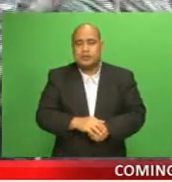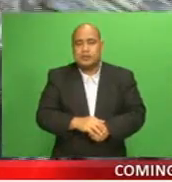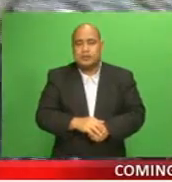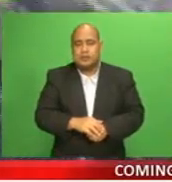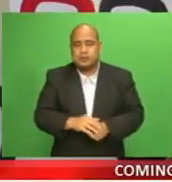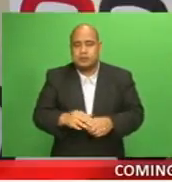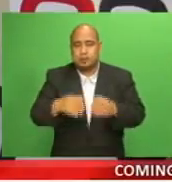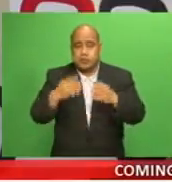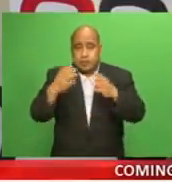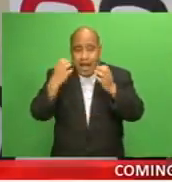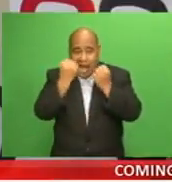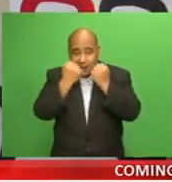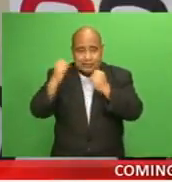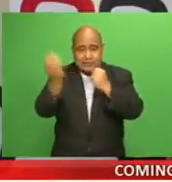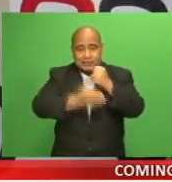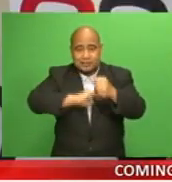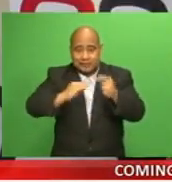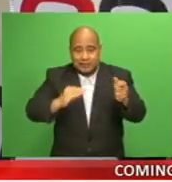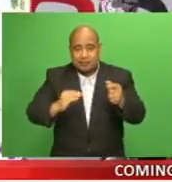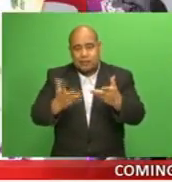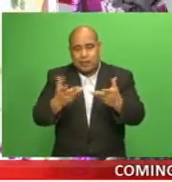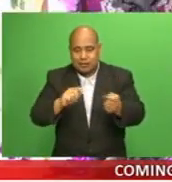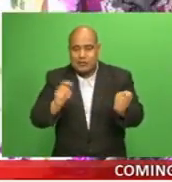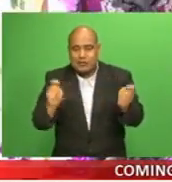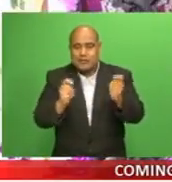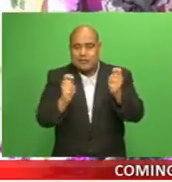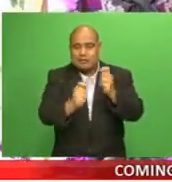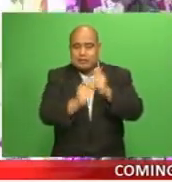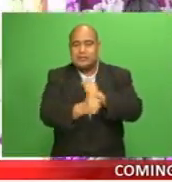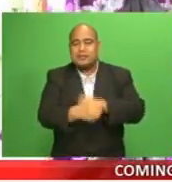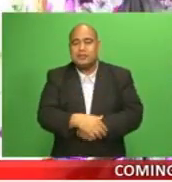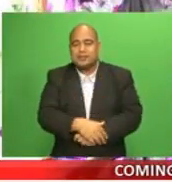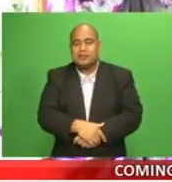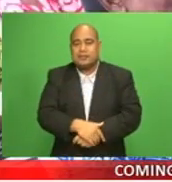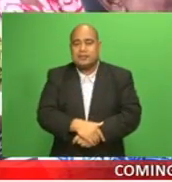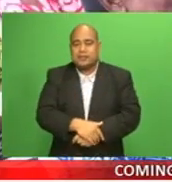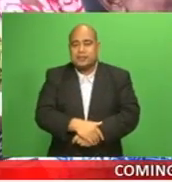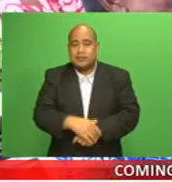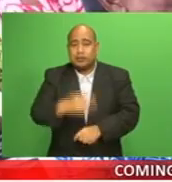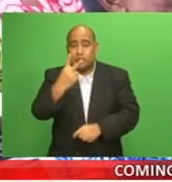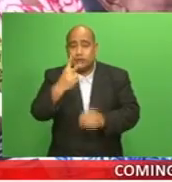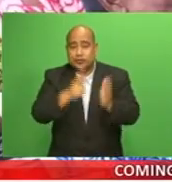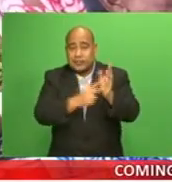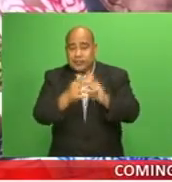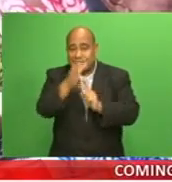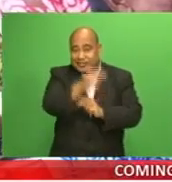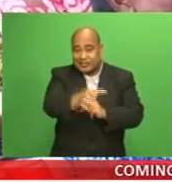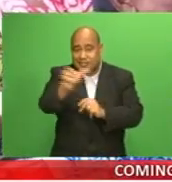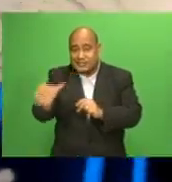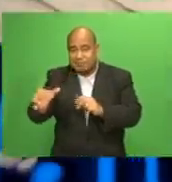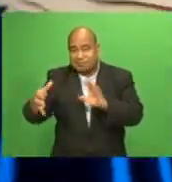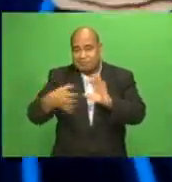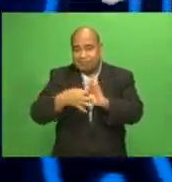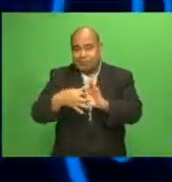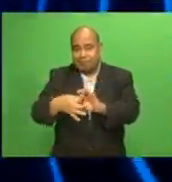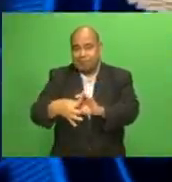sugar industry restructure necessary and 2 villages connected to the grid.